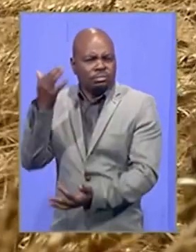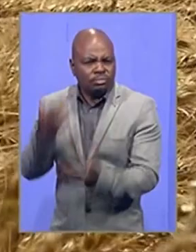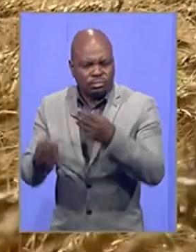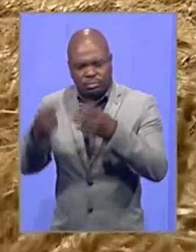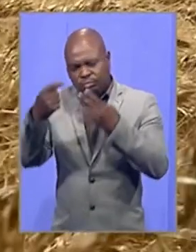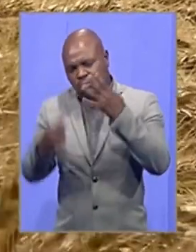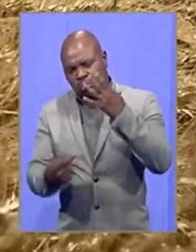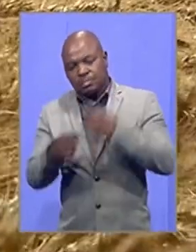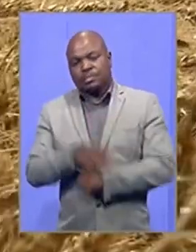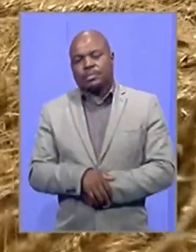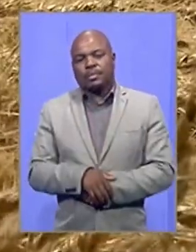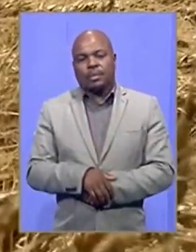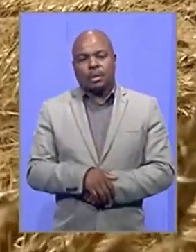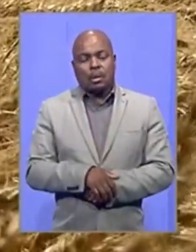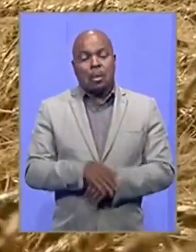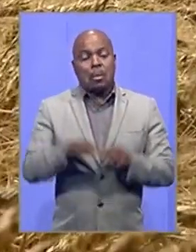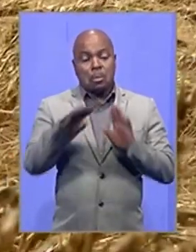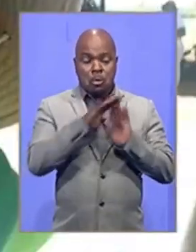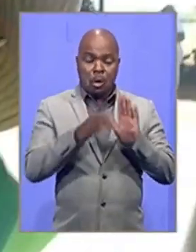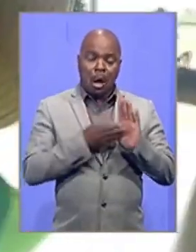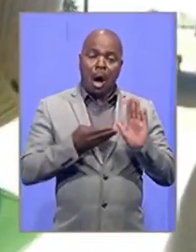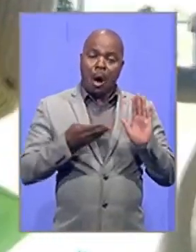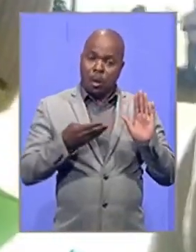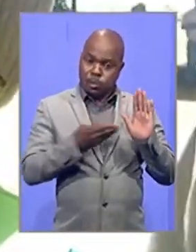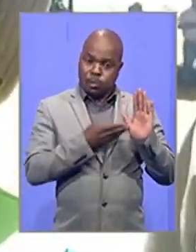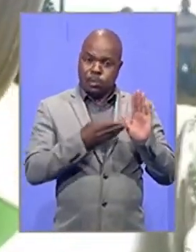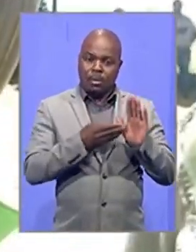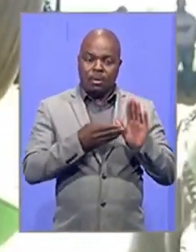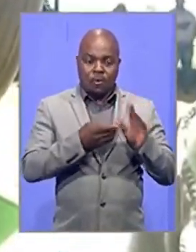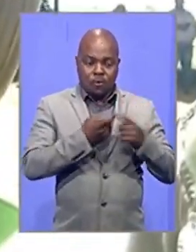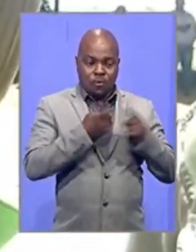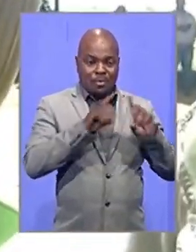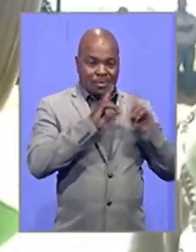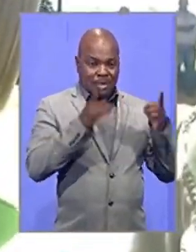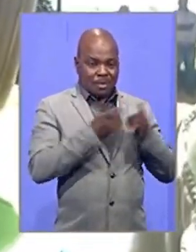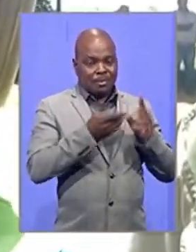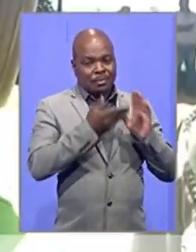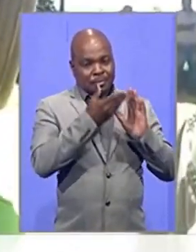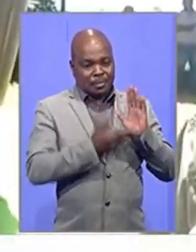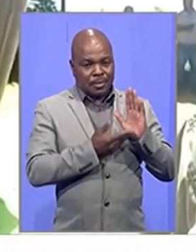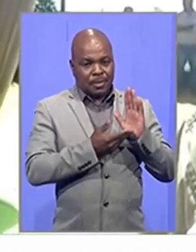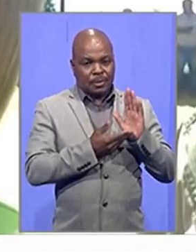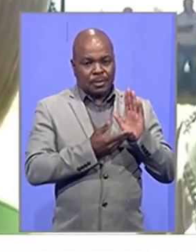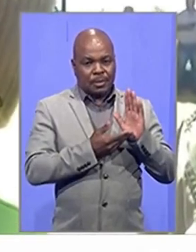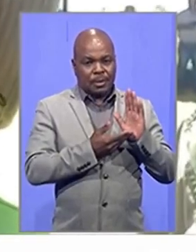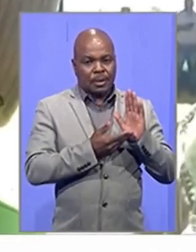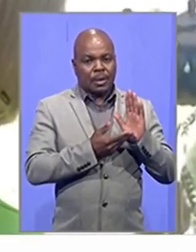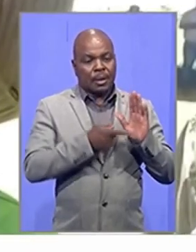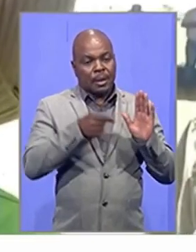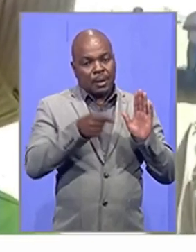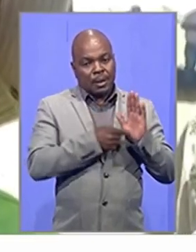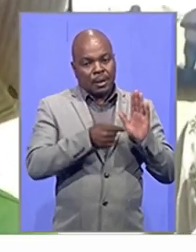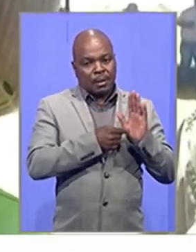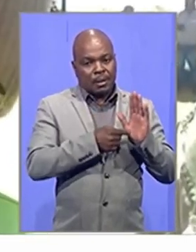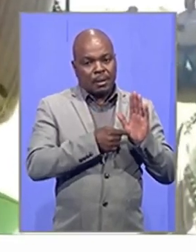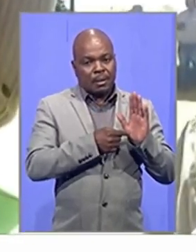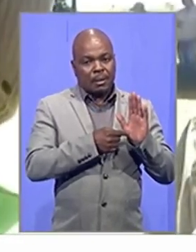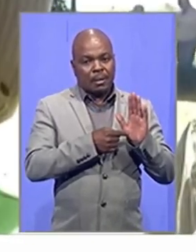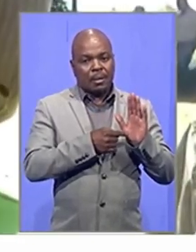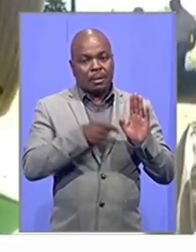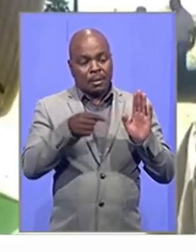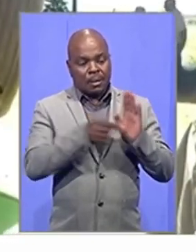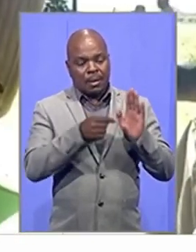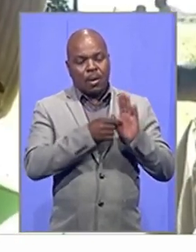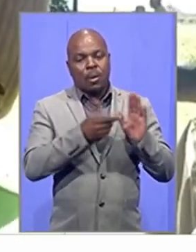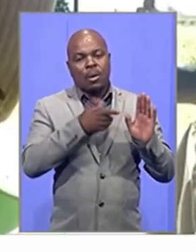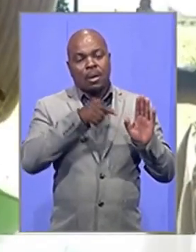tse ding. Re na le di-programs tse e leng goreng di teng as department e leng teng e leng teng di bidiwa what e leng gore